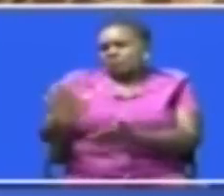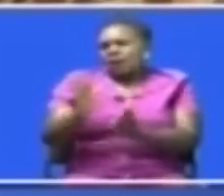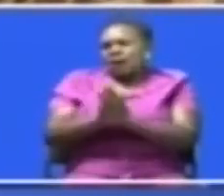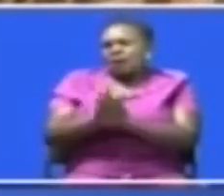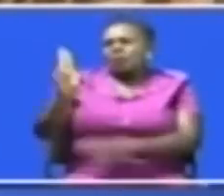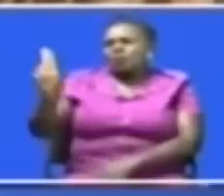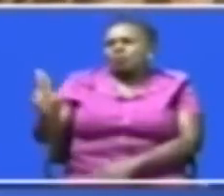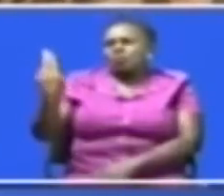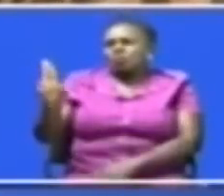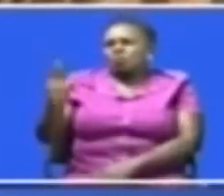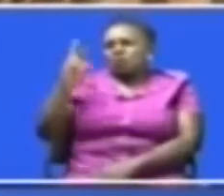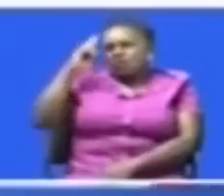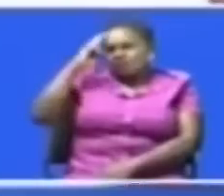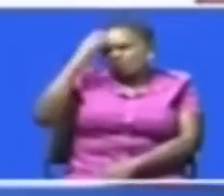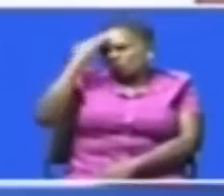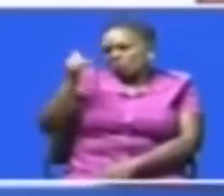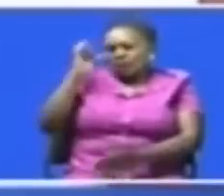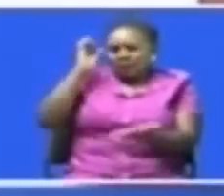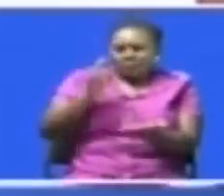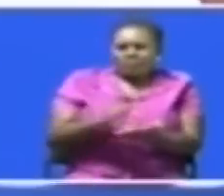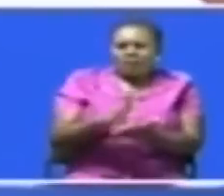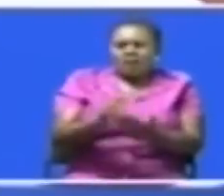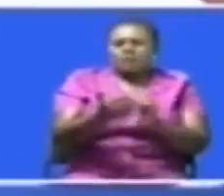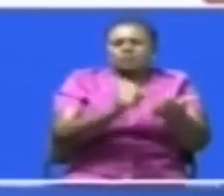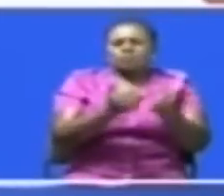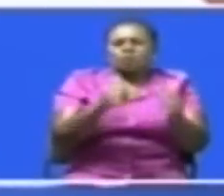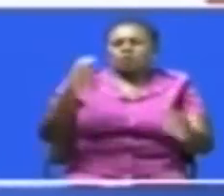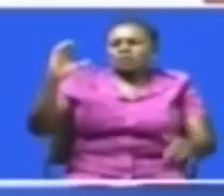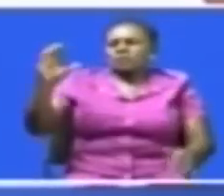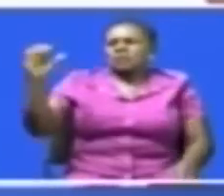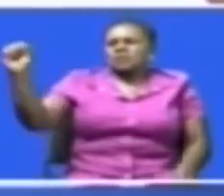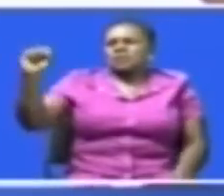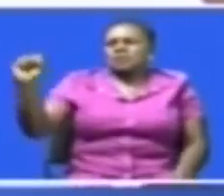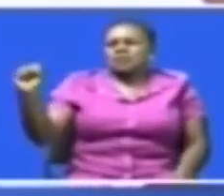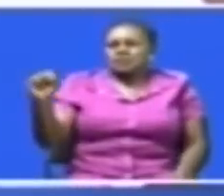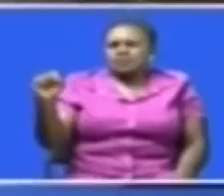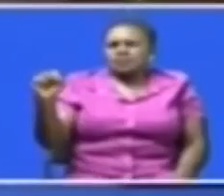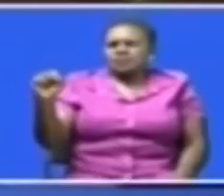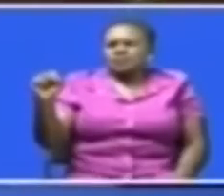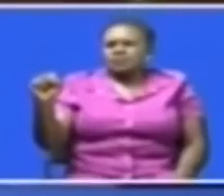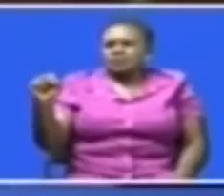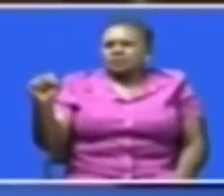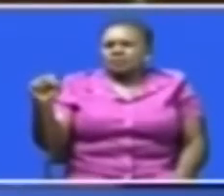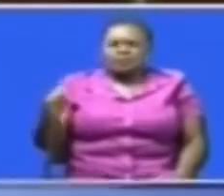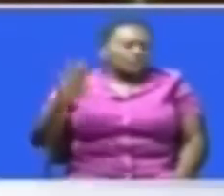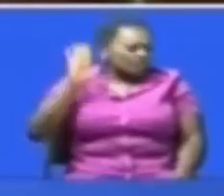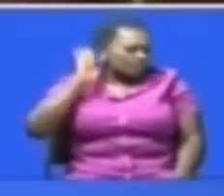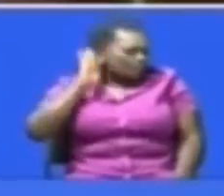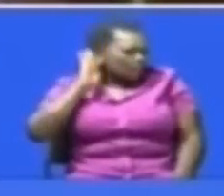Uhuru Kenyatta as the reason behind the firing of former Sports and Heritage CS Rashid Echesa. Hatujai